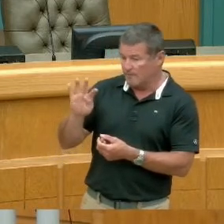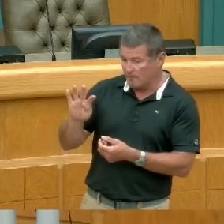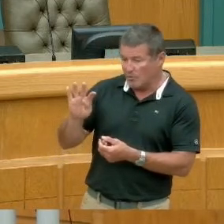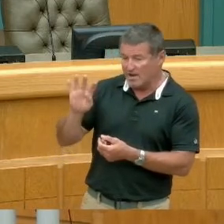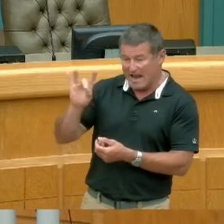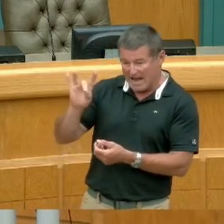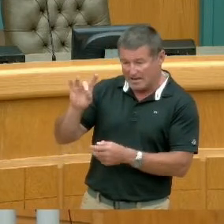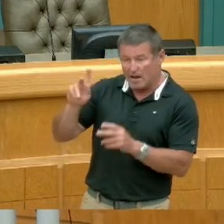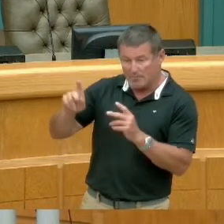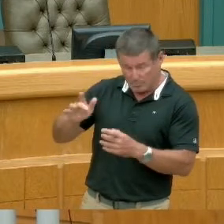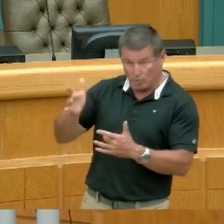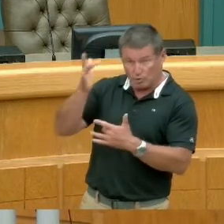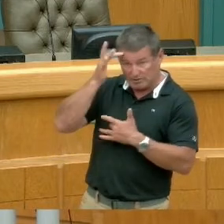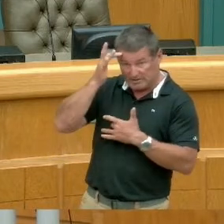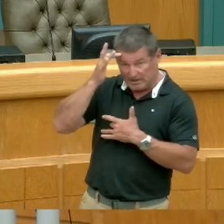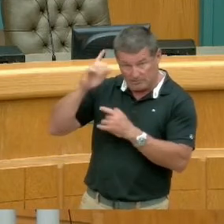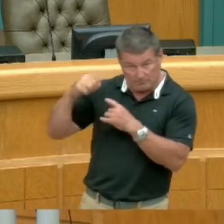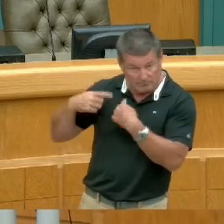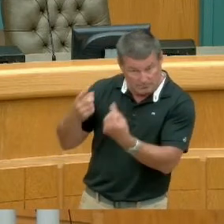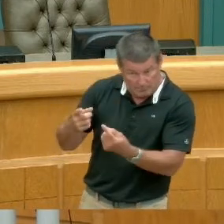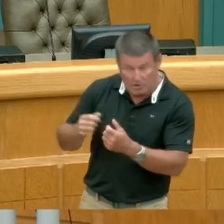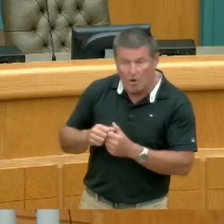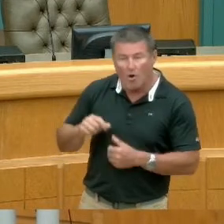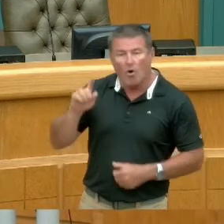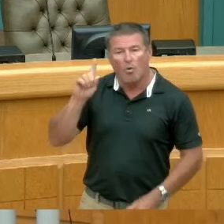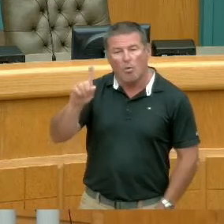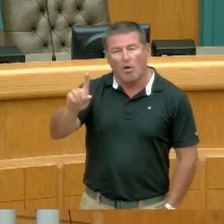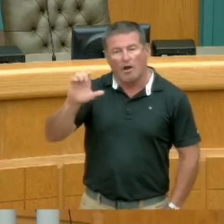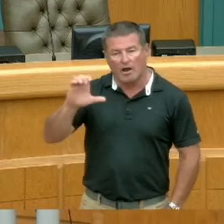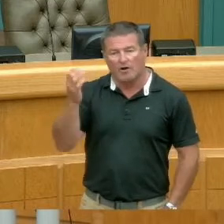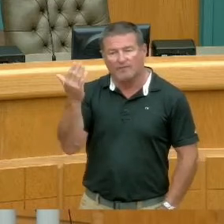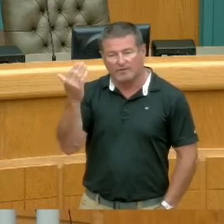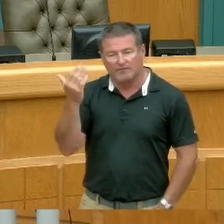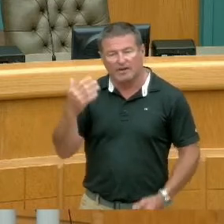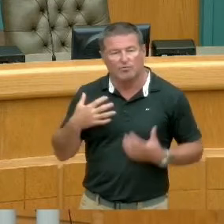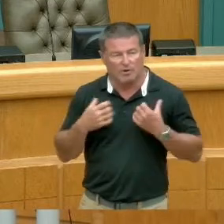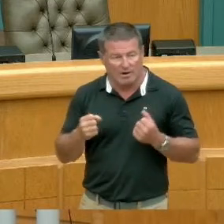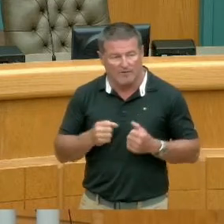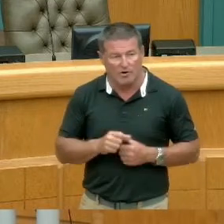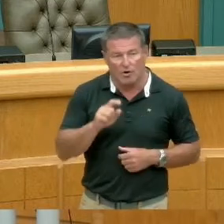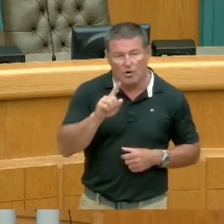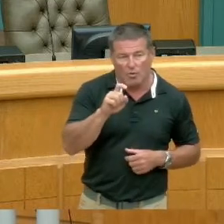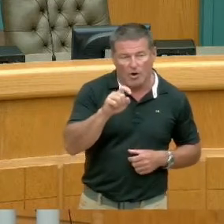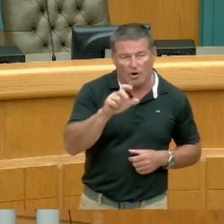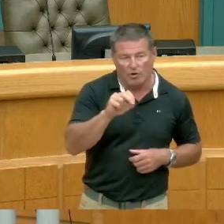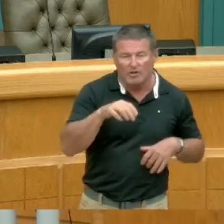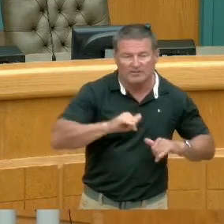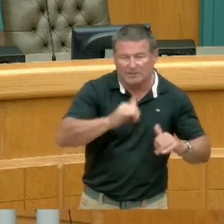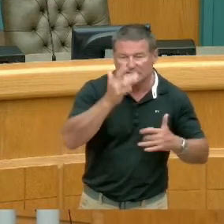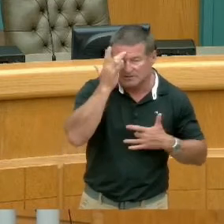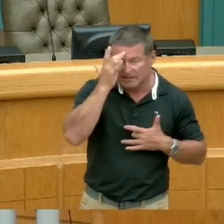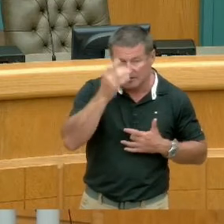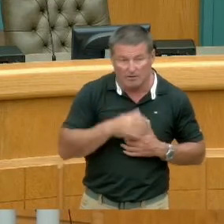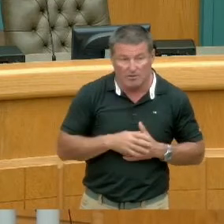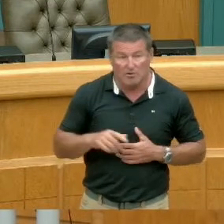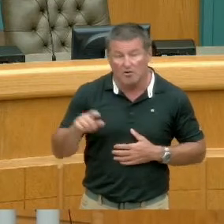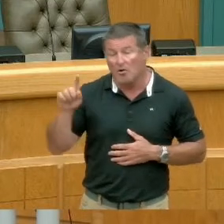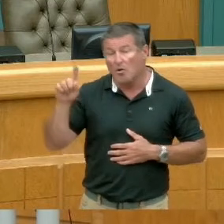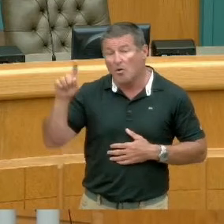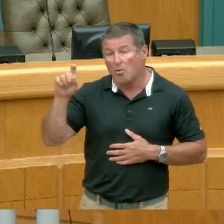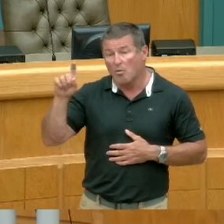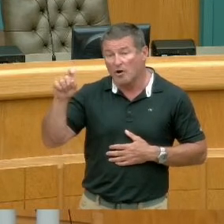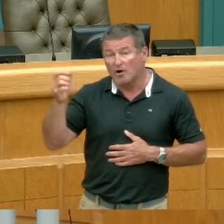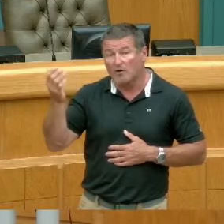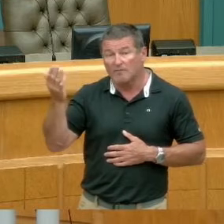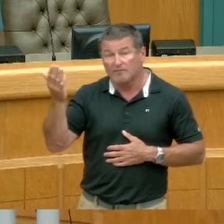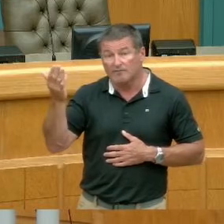248 cases, 115 have recovered and 130 is still active. That 115 recovery rate is about